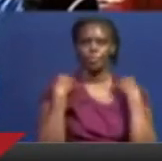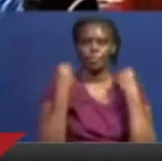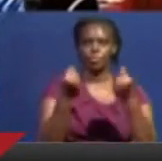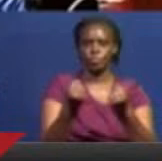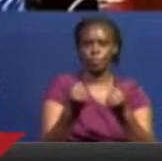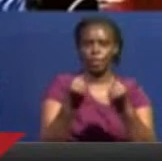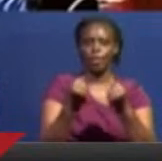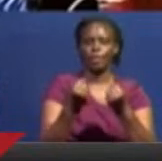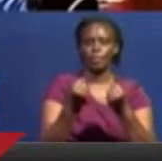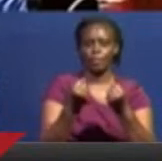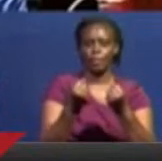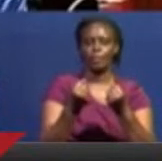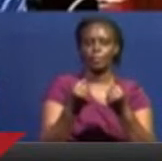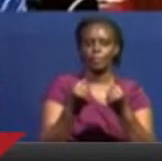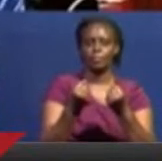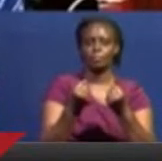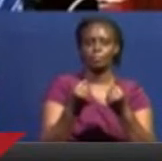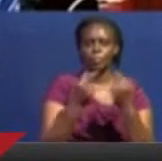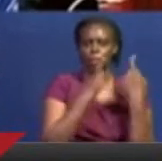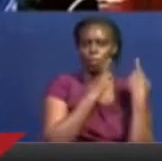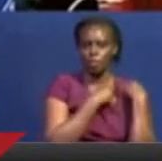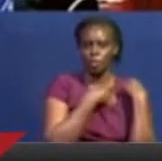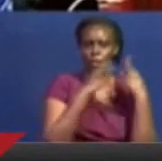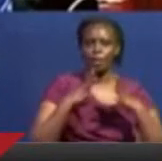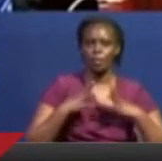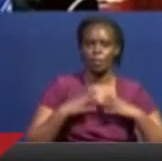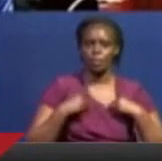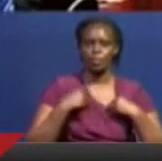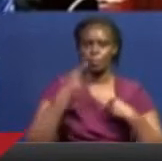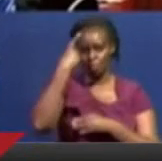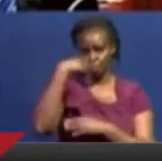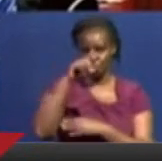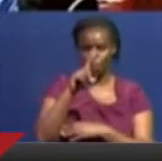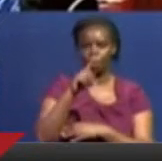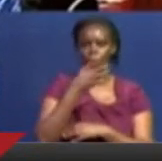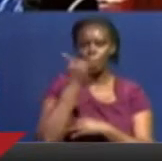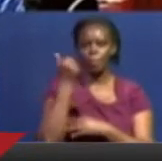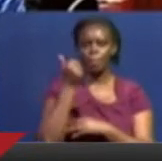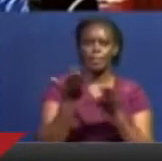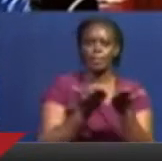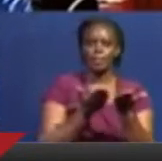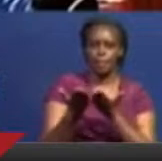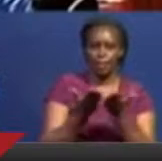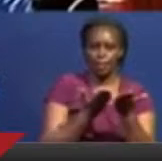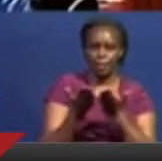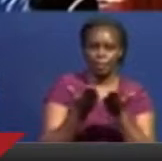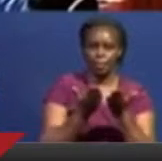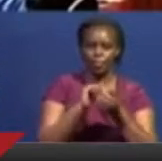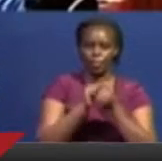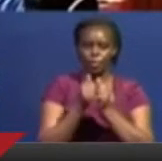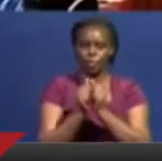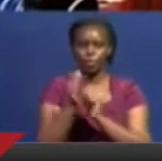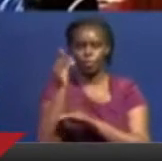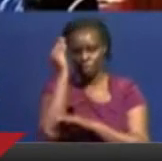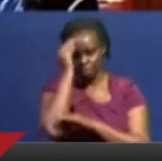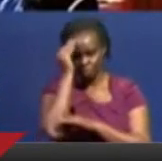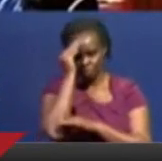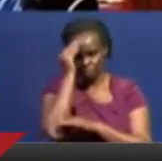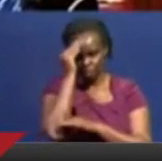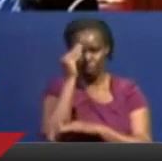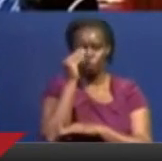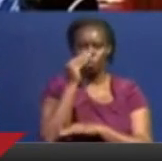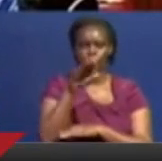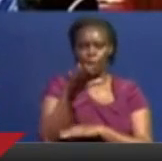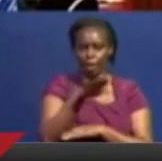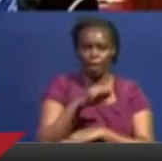strengthens HELB's mandate by adapting the policies to better service for changing educational